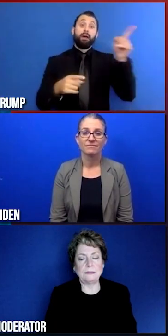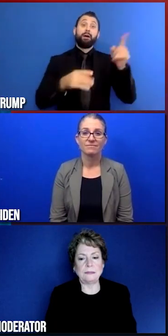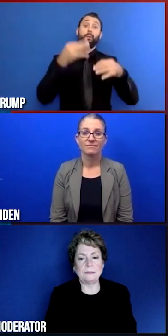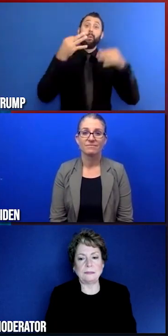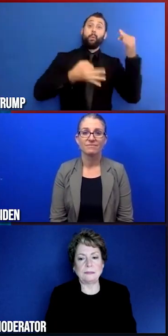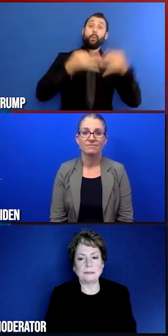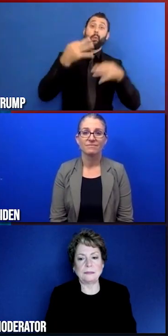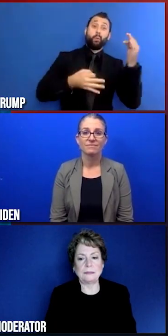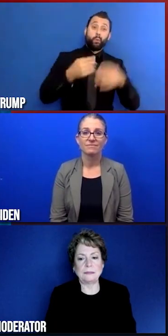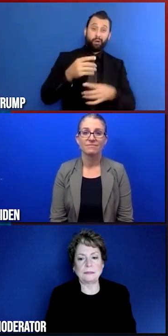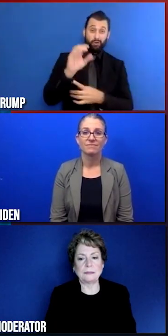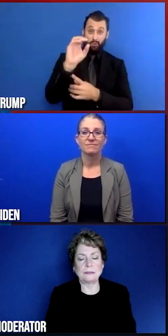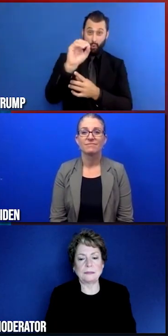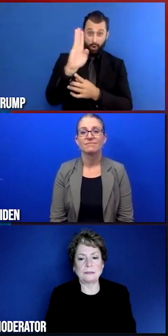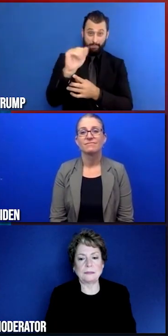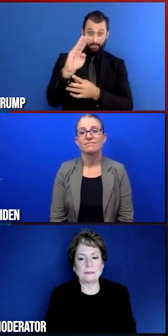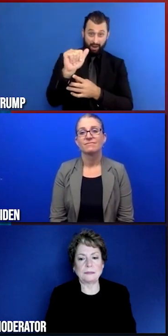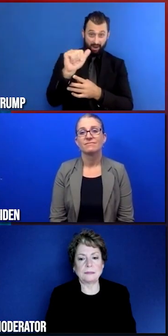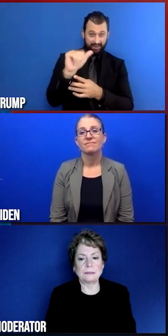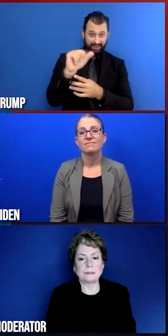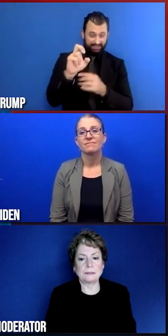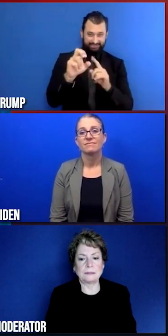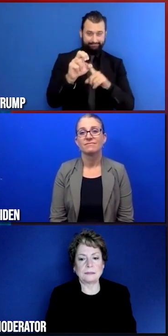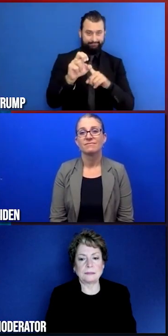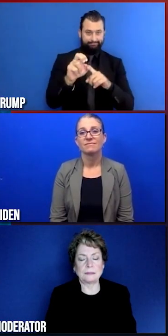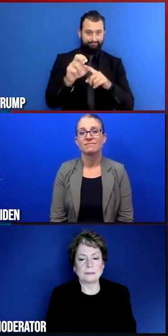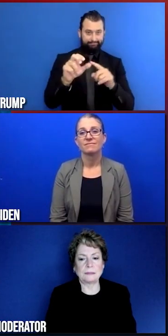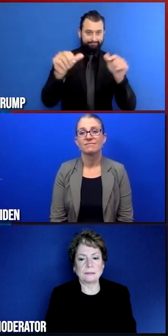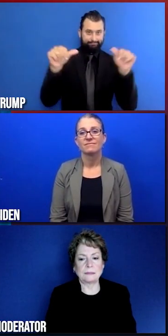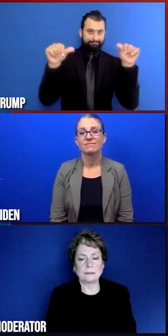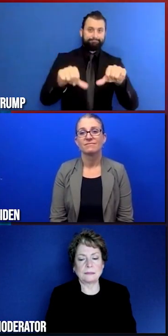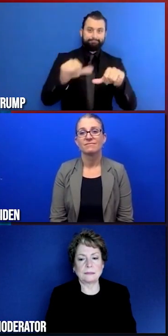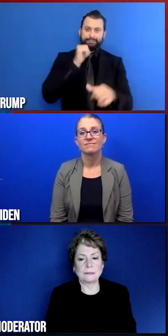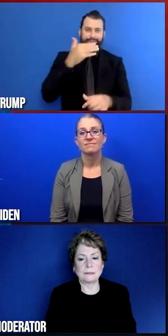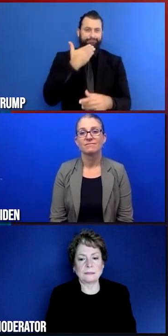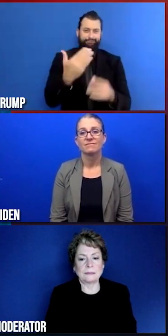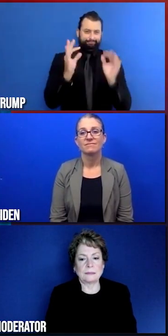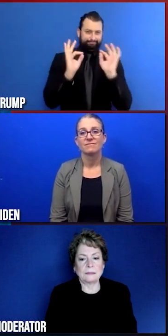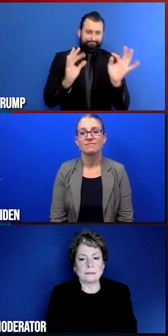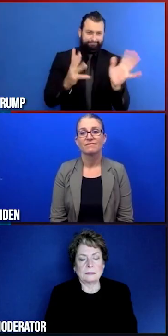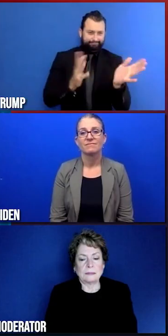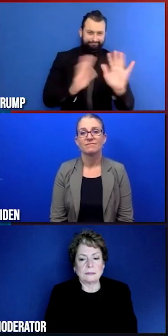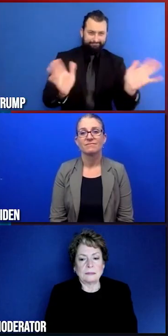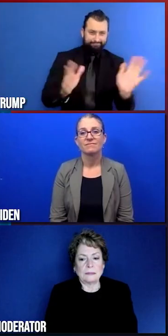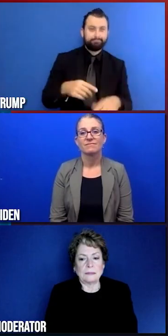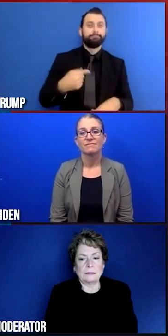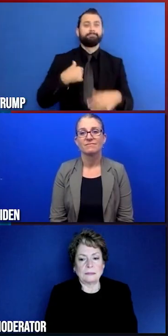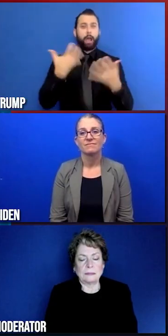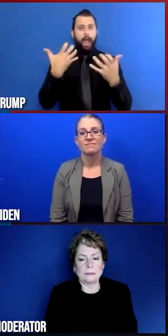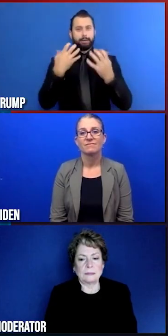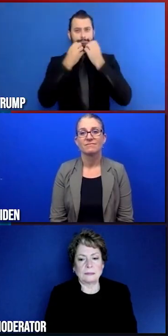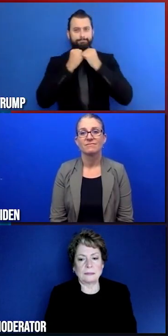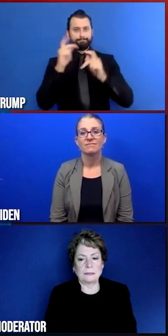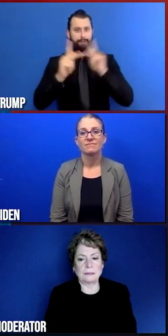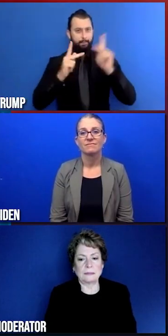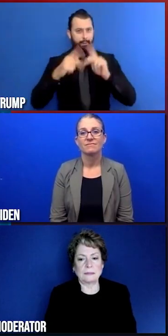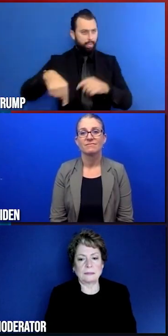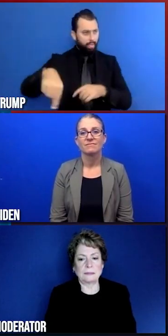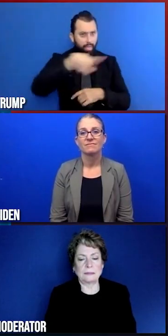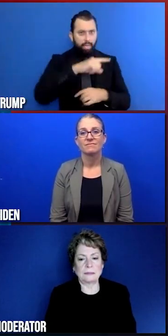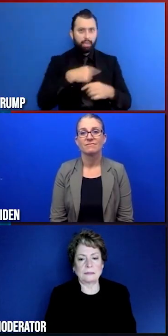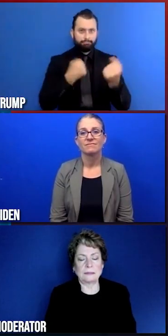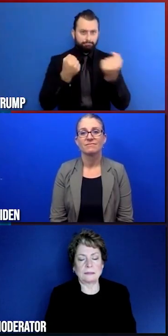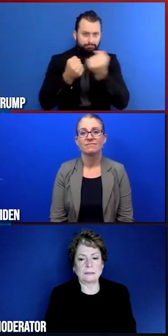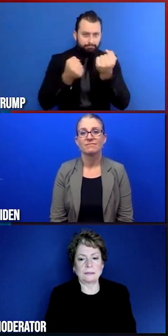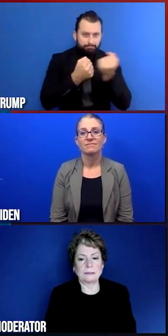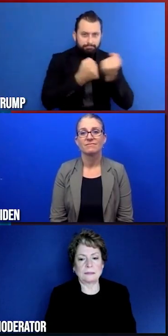well as you can. I could have gone the other route and made everybody very unhappy. They ran it. Premiums are down. Everything's down. Here's the problem.